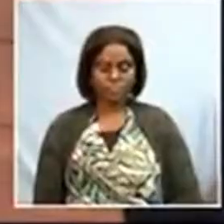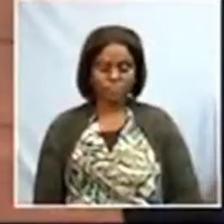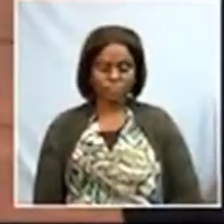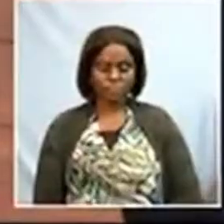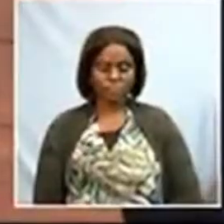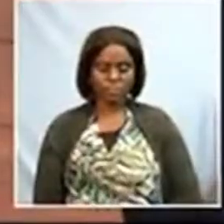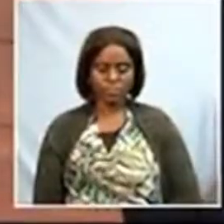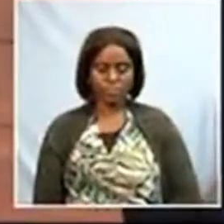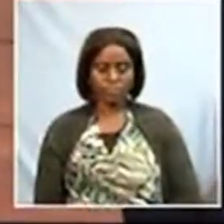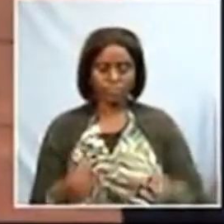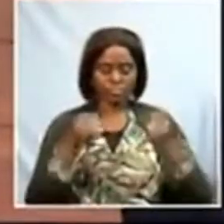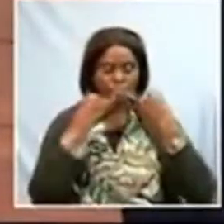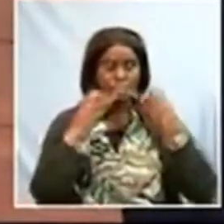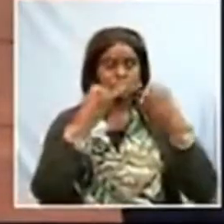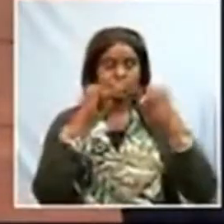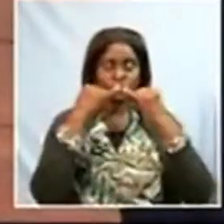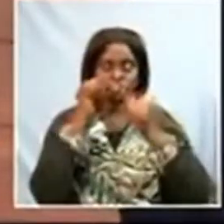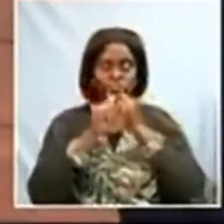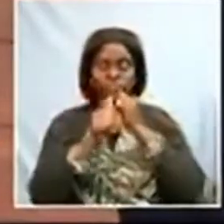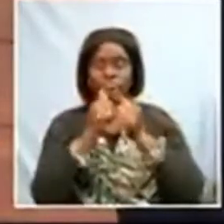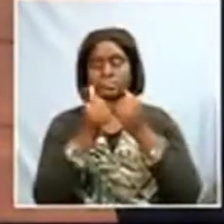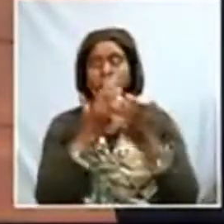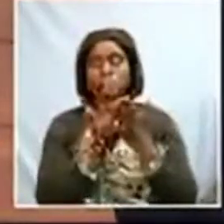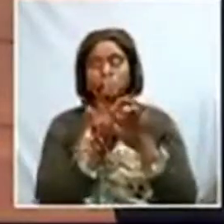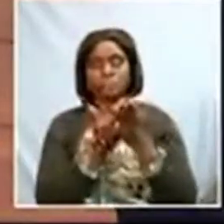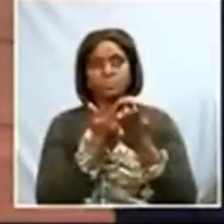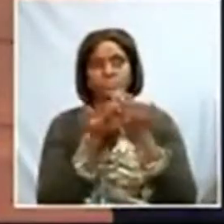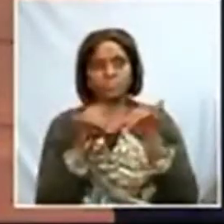the information which is there